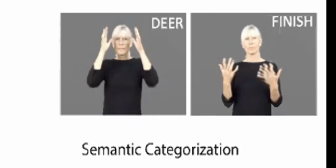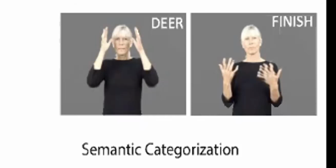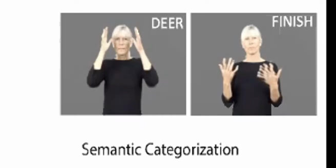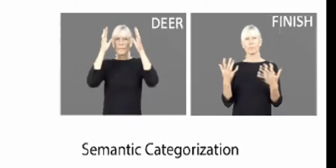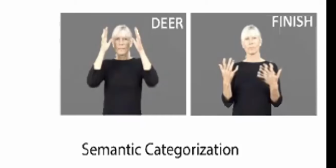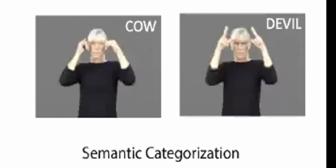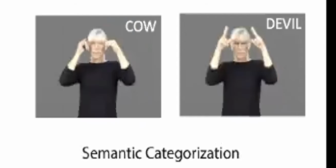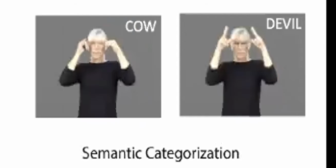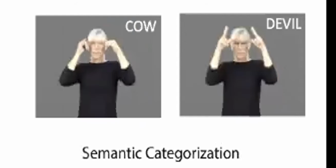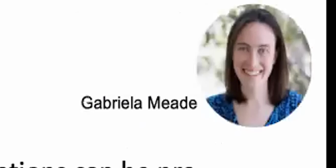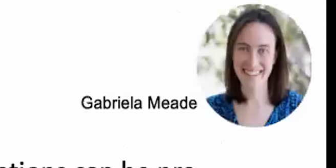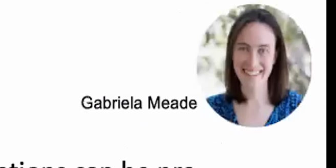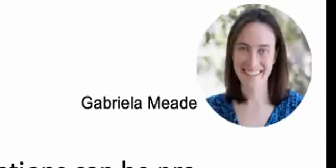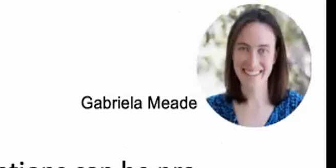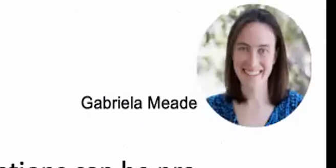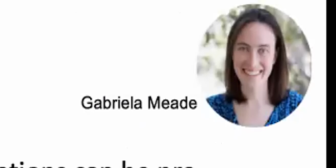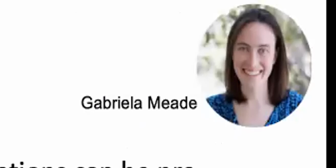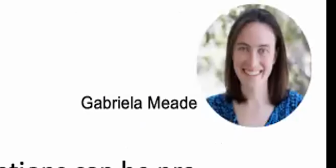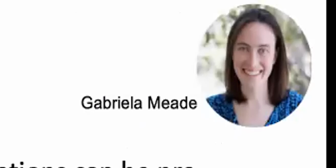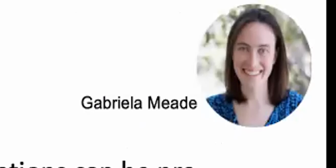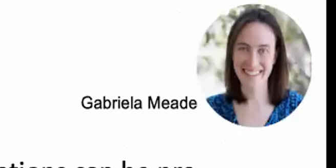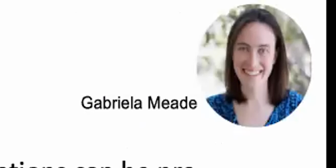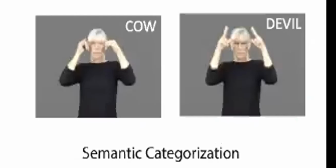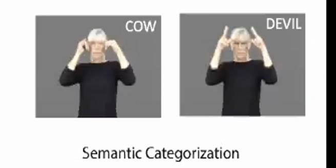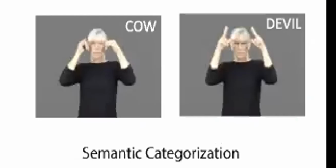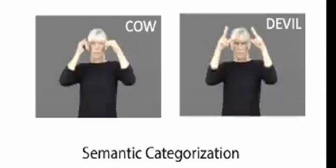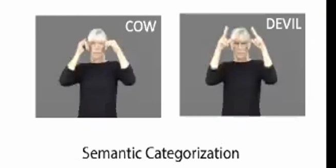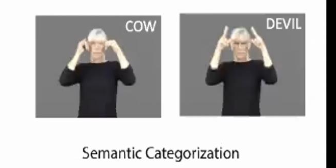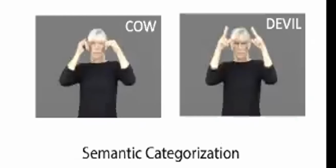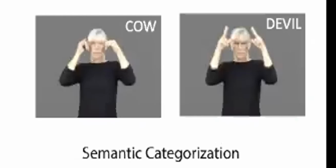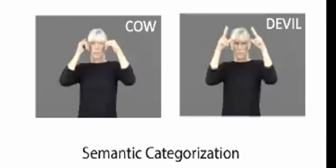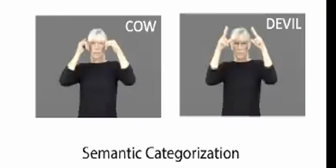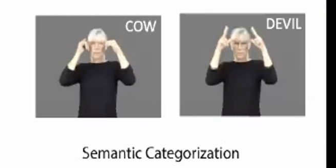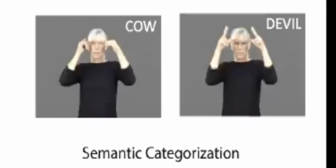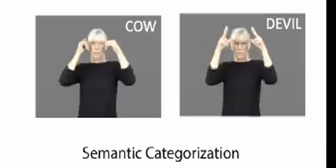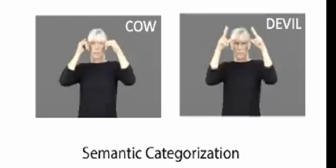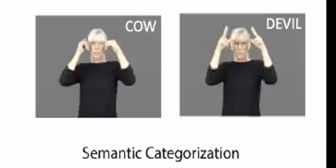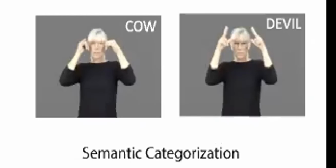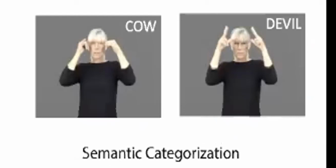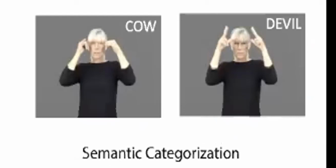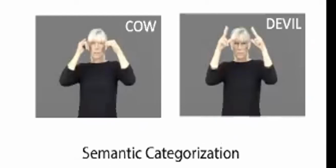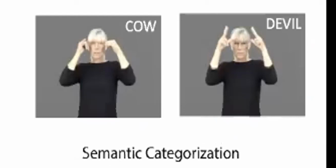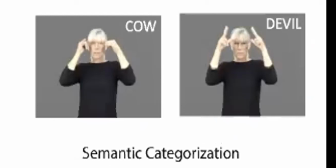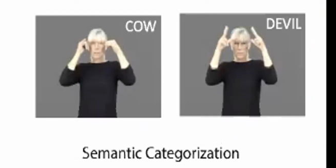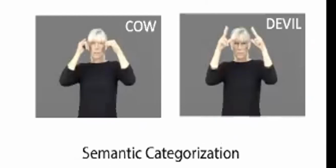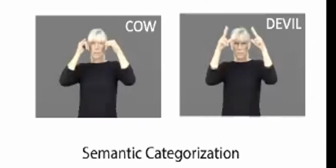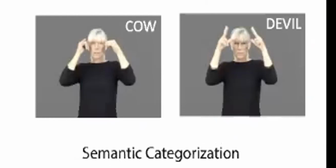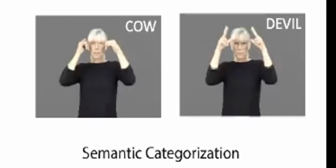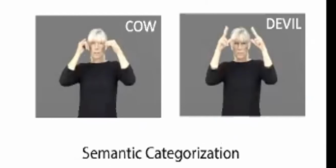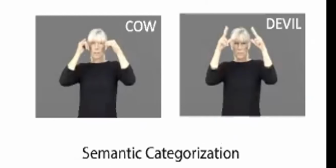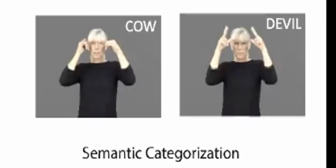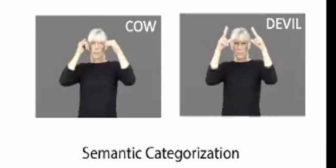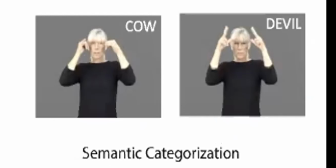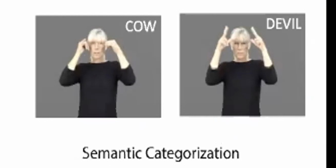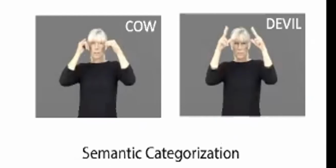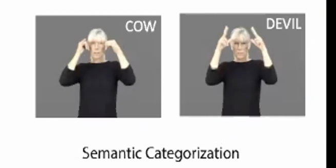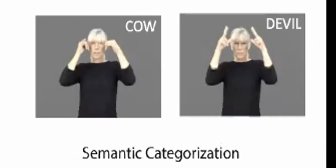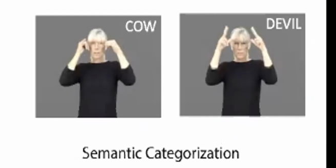Excellent. Oops, I skipped the most. So this is the coolest result. So now if we look